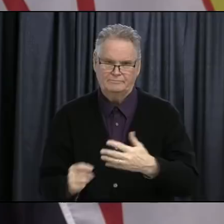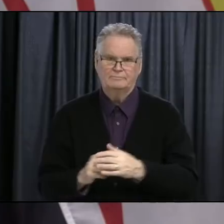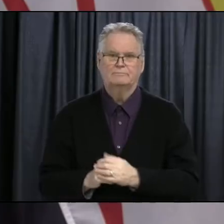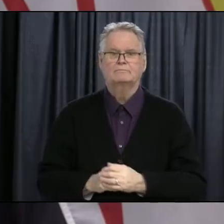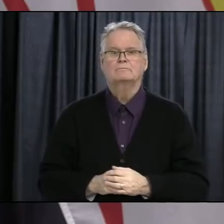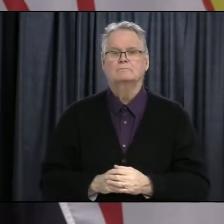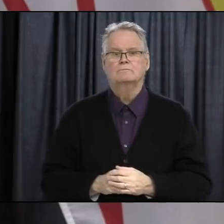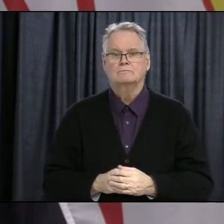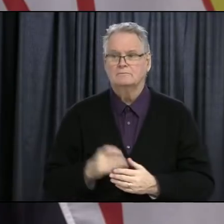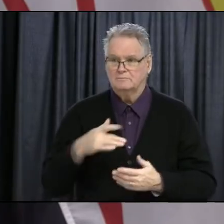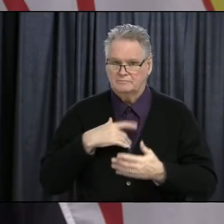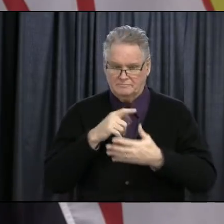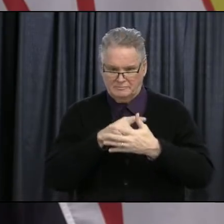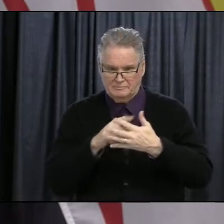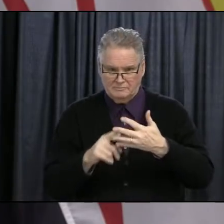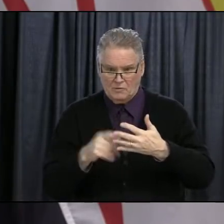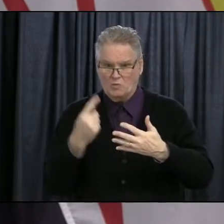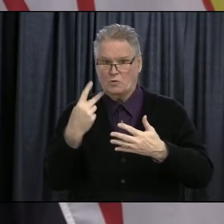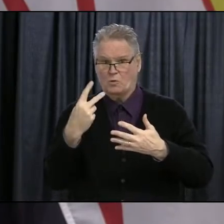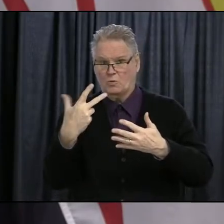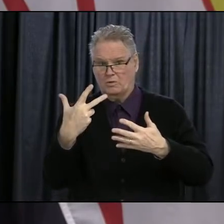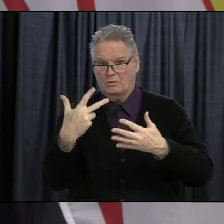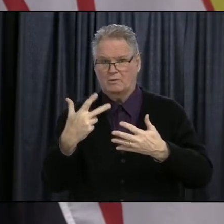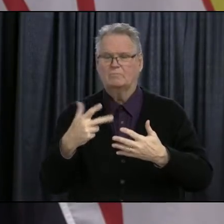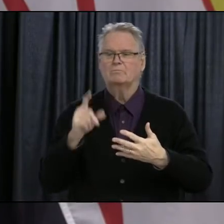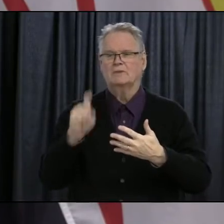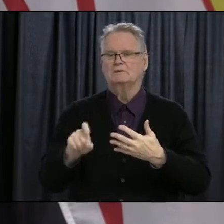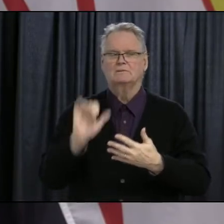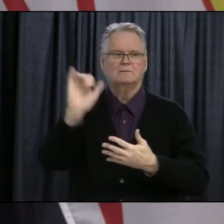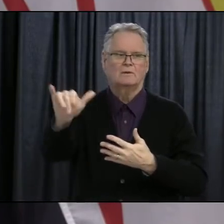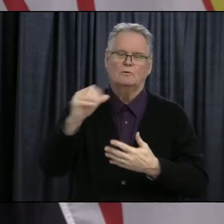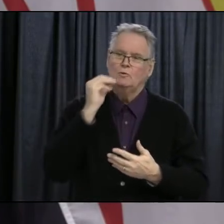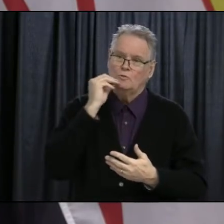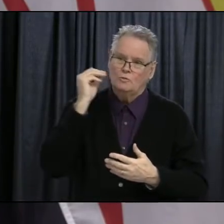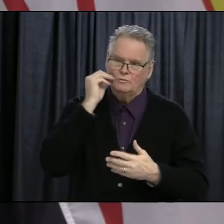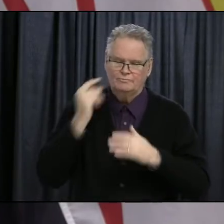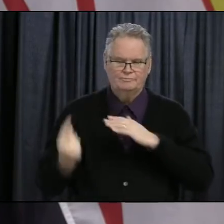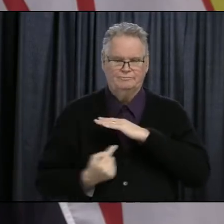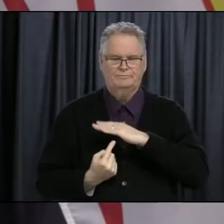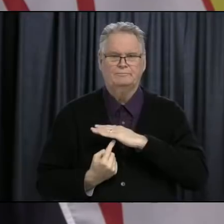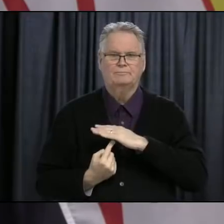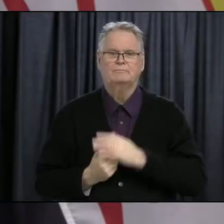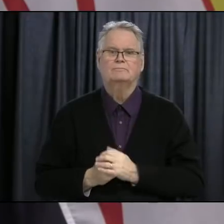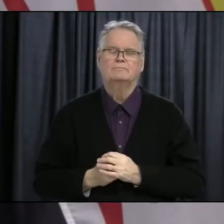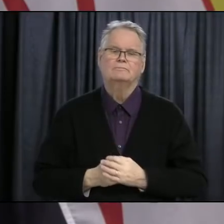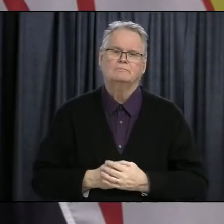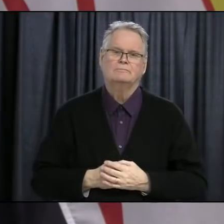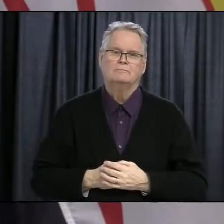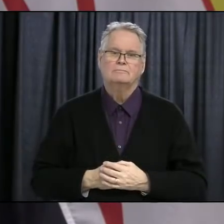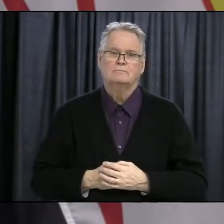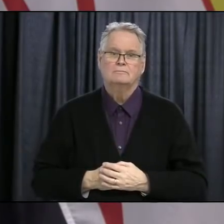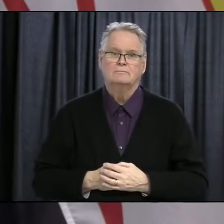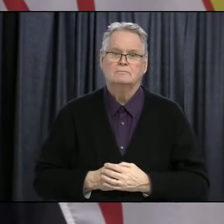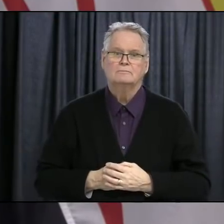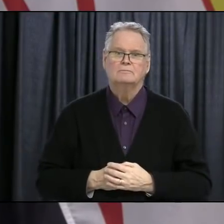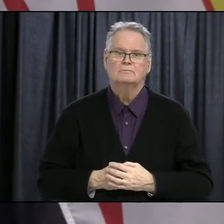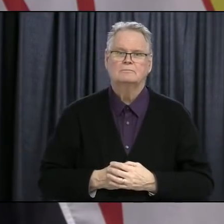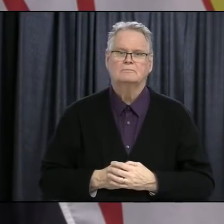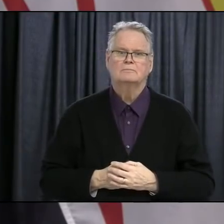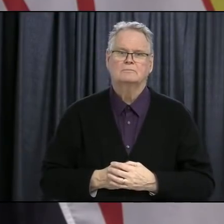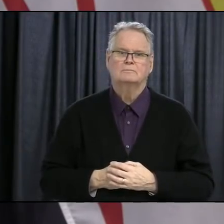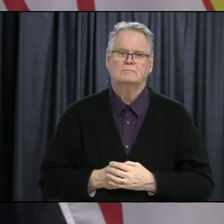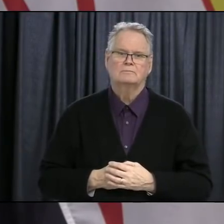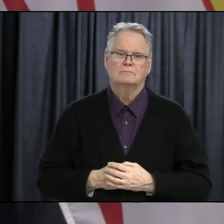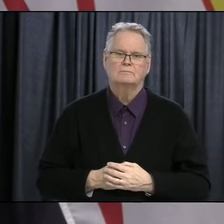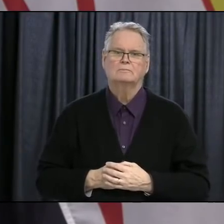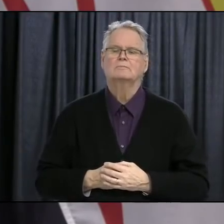home and see if they need to get testing. So, you know, that has become, I guess, we've had just